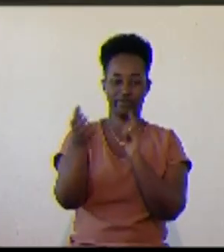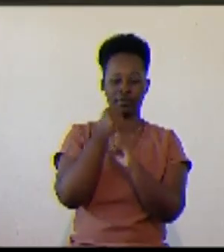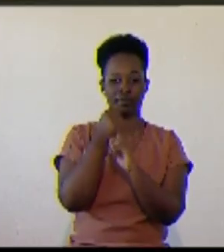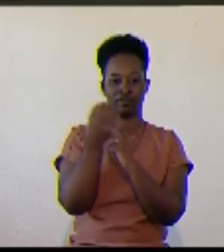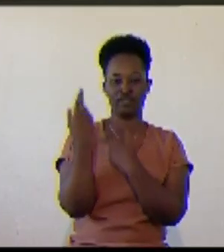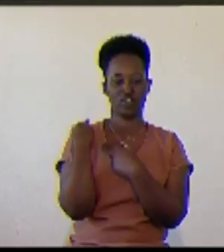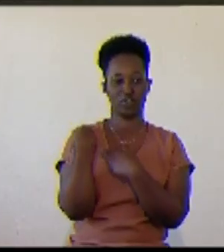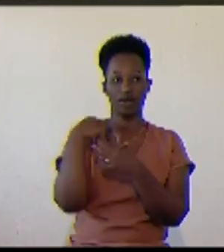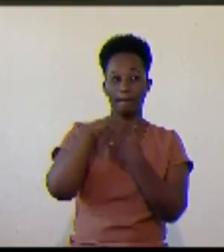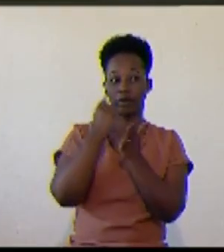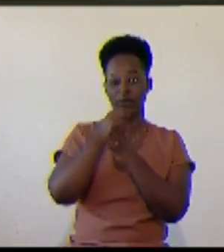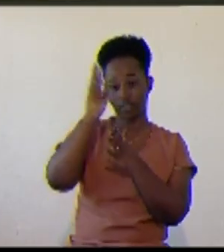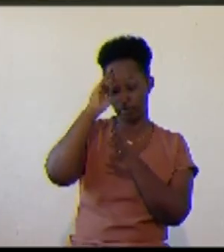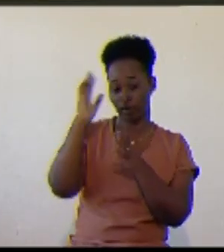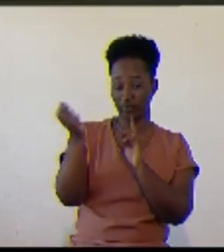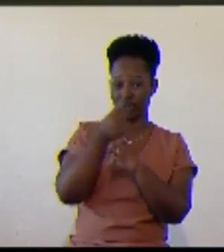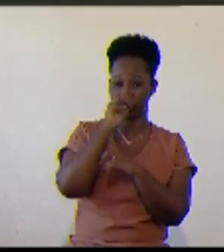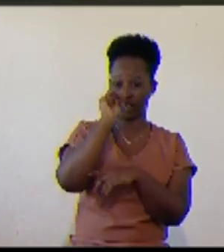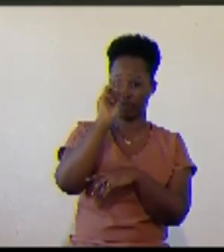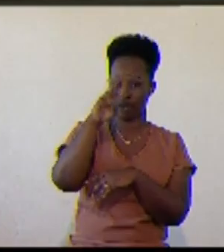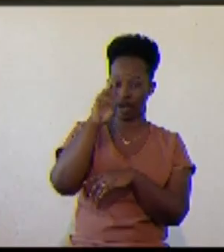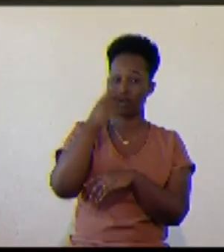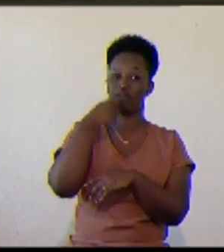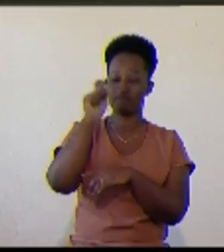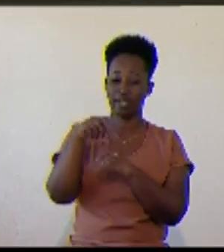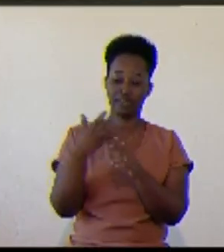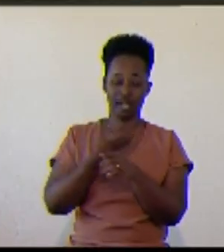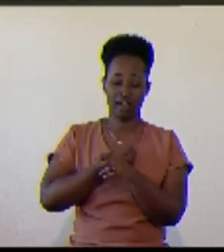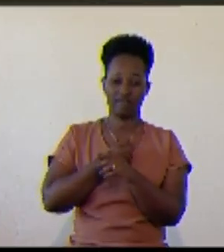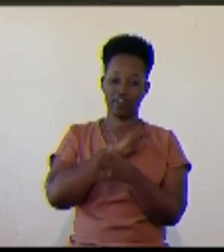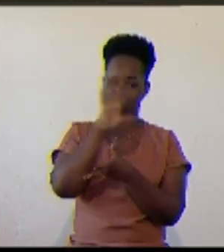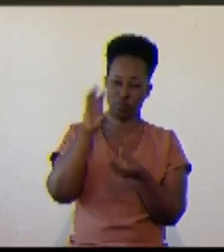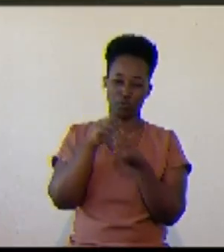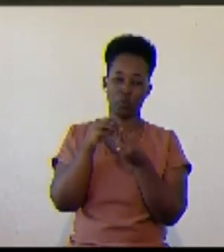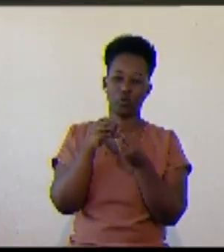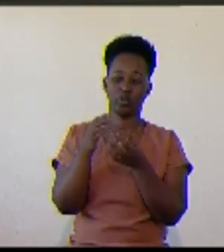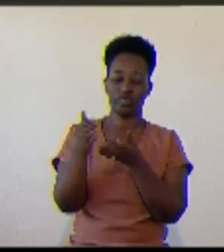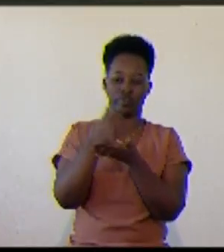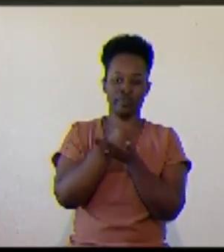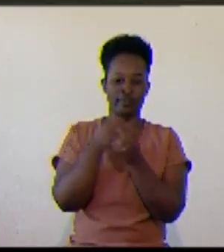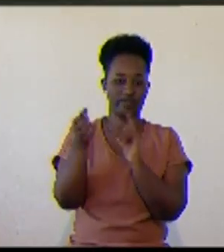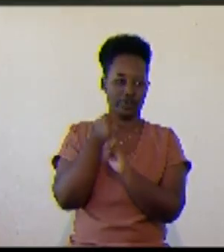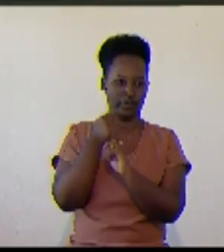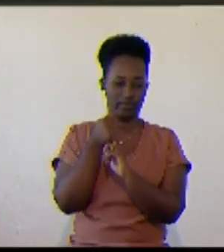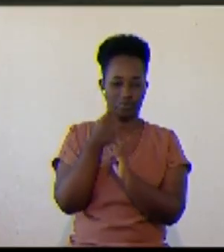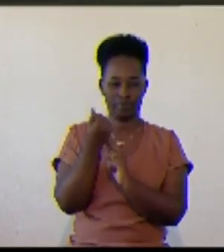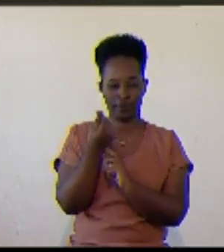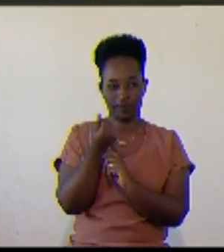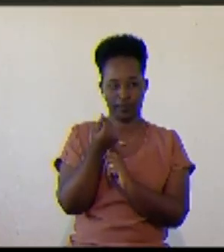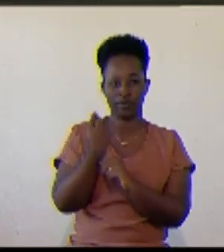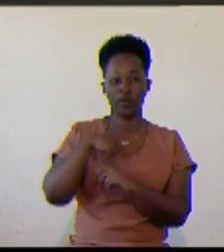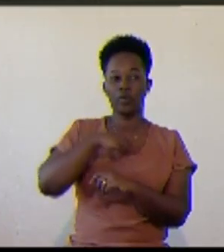Because remember, to get the marginal revenue, you must be having the total revenue. So how do we get it? From this formula, we know that total